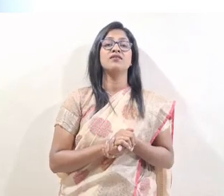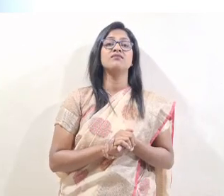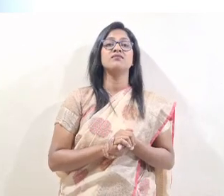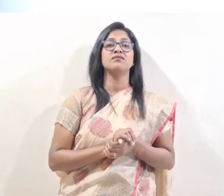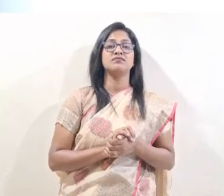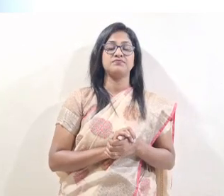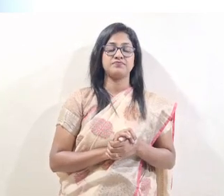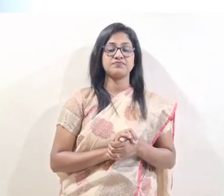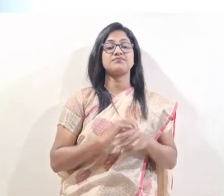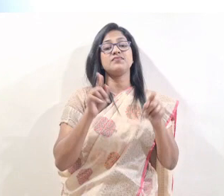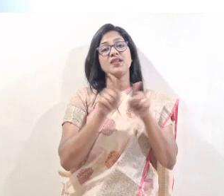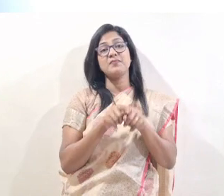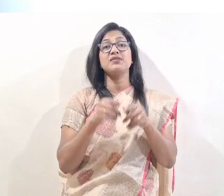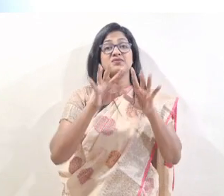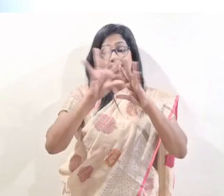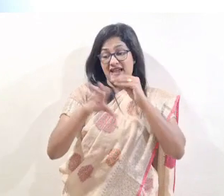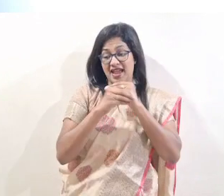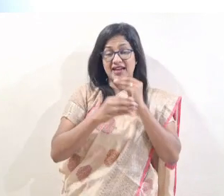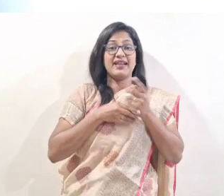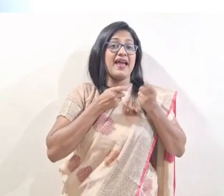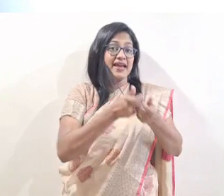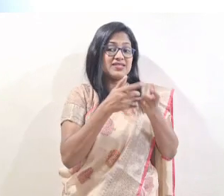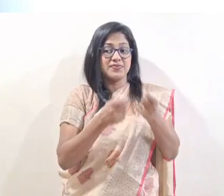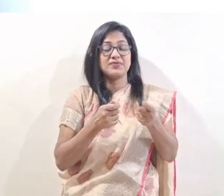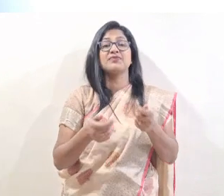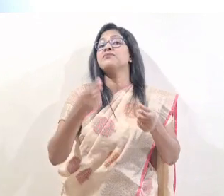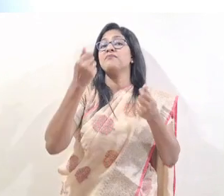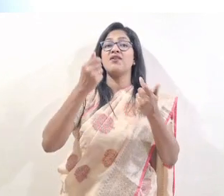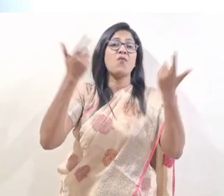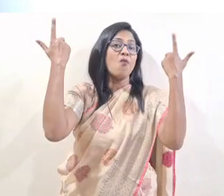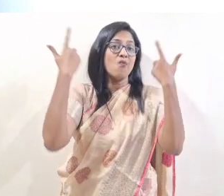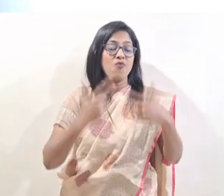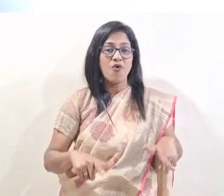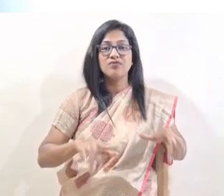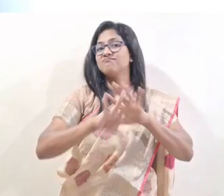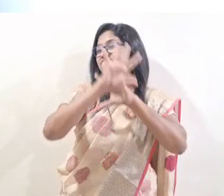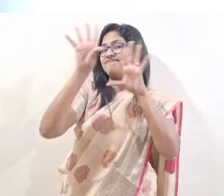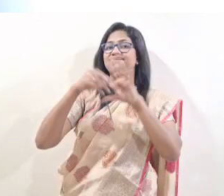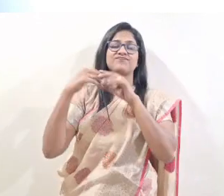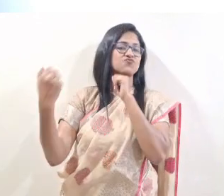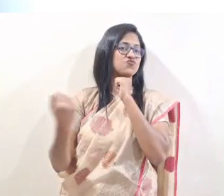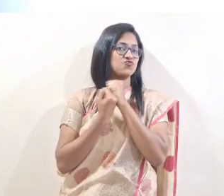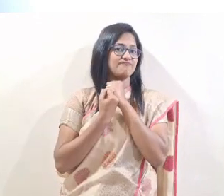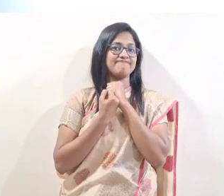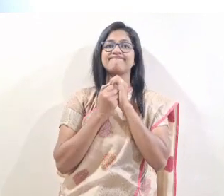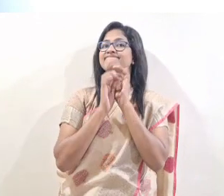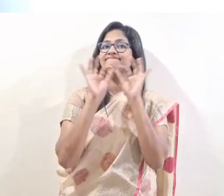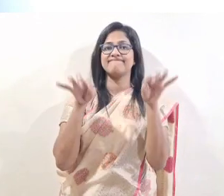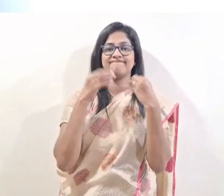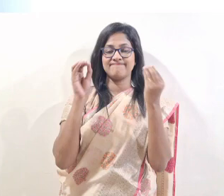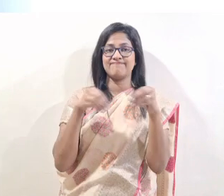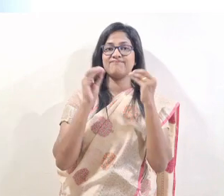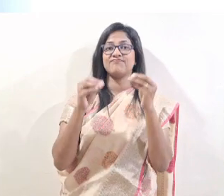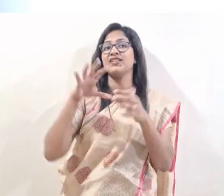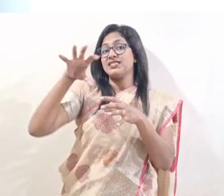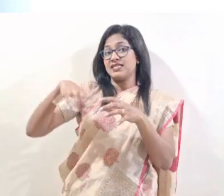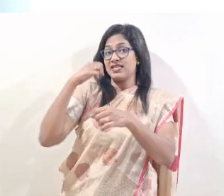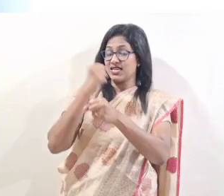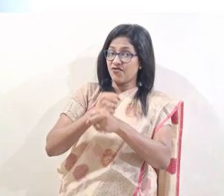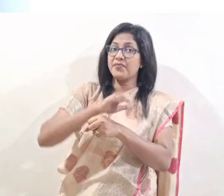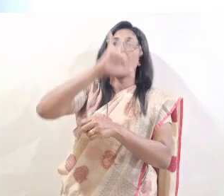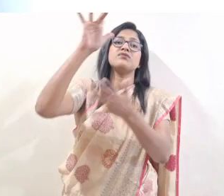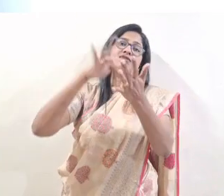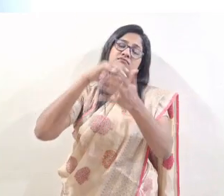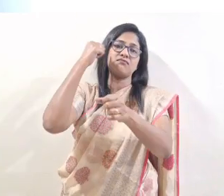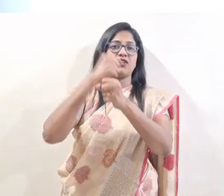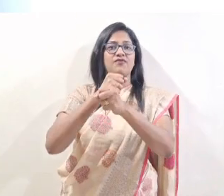this additional expenditure that has come, the financial hit that has taken, there was no support that was provided by either state government or